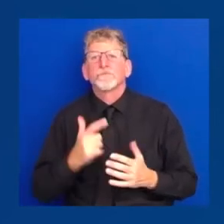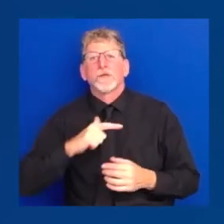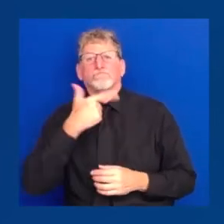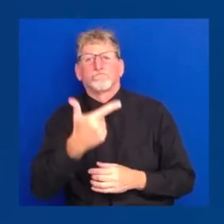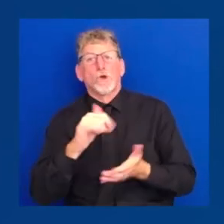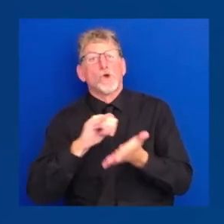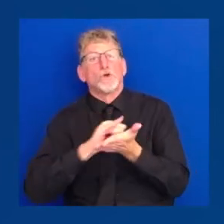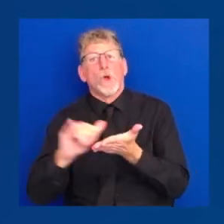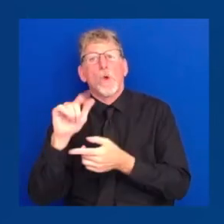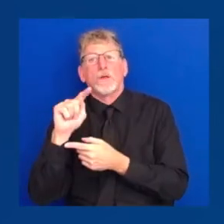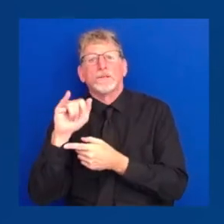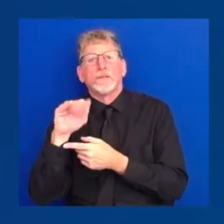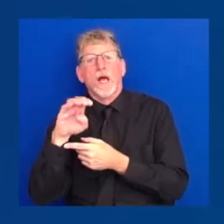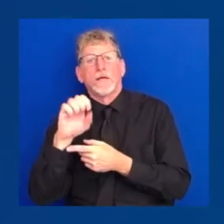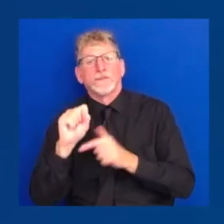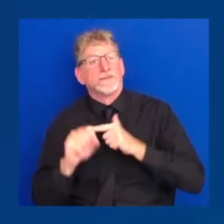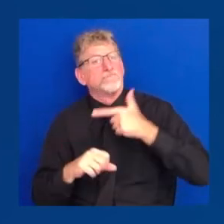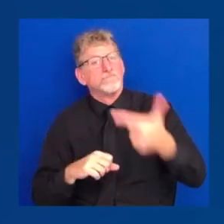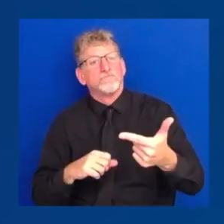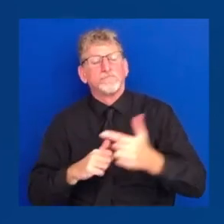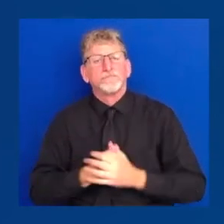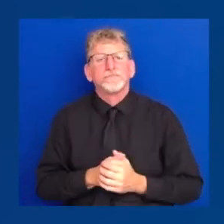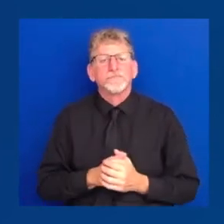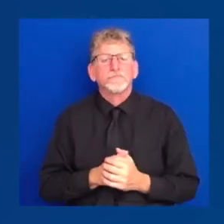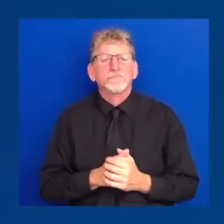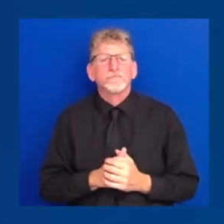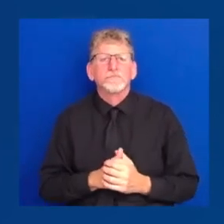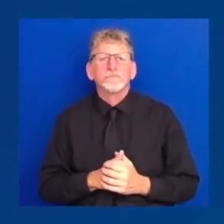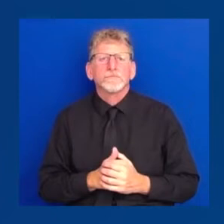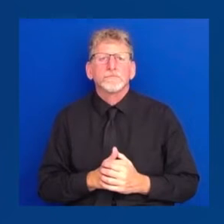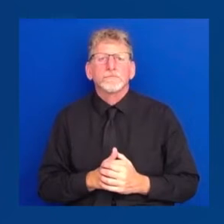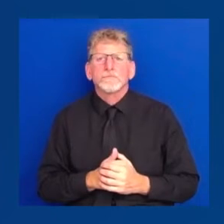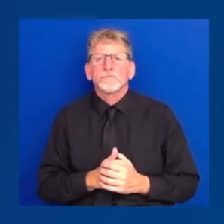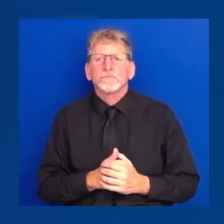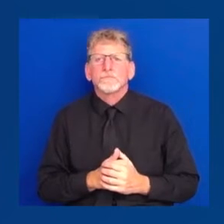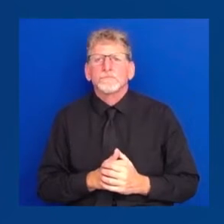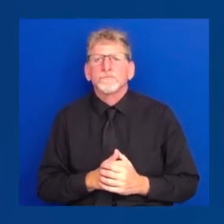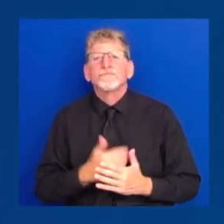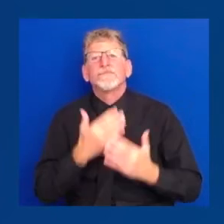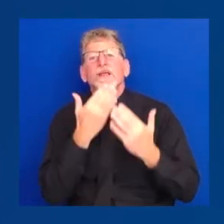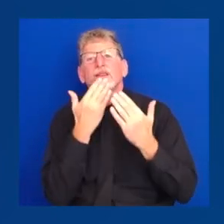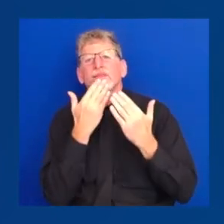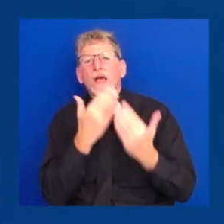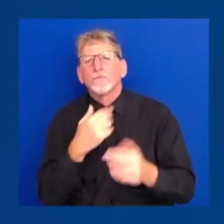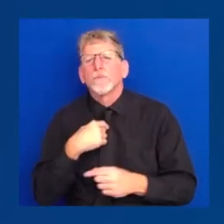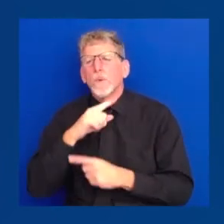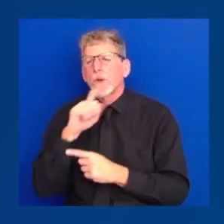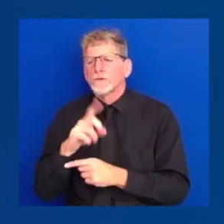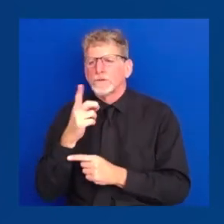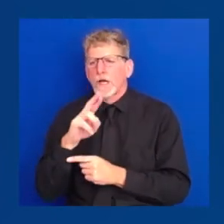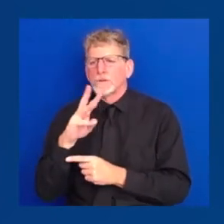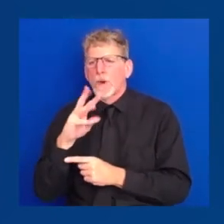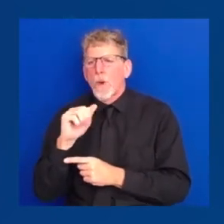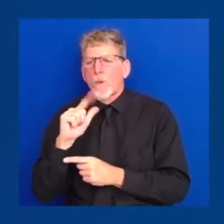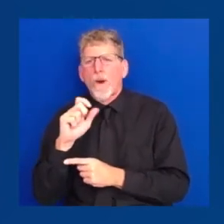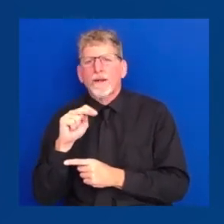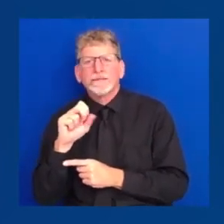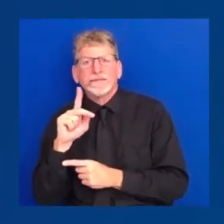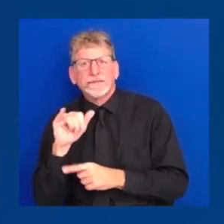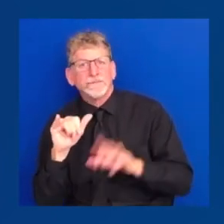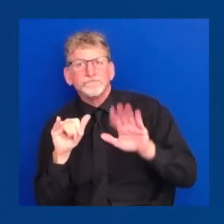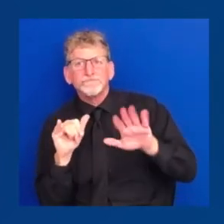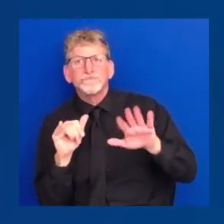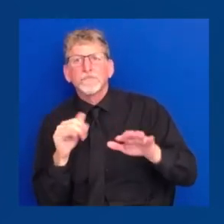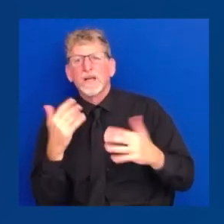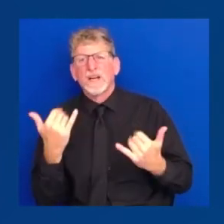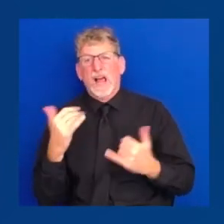Thank you for doing this call. A couple of questions. First, to Dr. Walensky. We're still at about 60,000 cases a day, which is more than 5 times